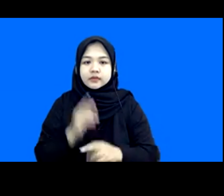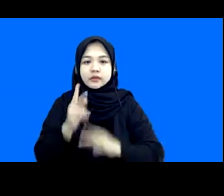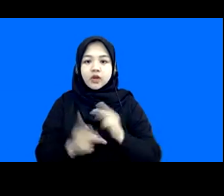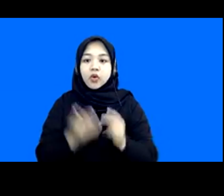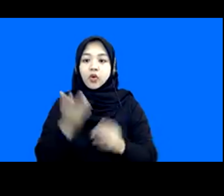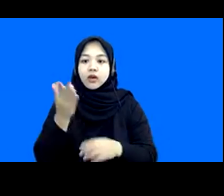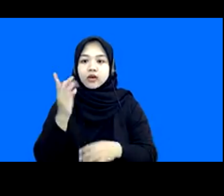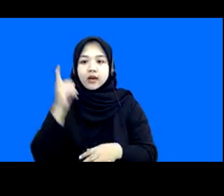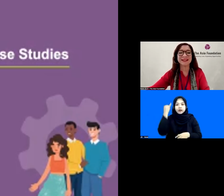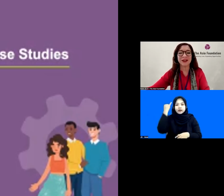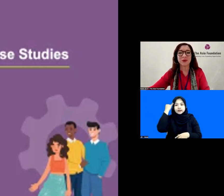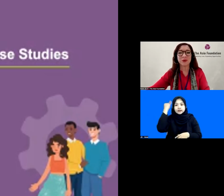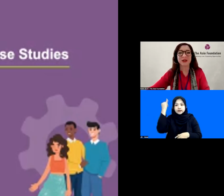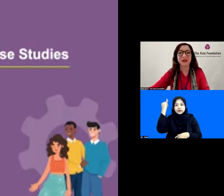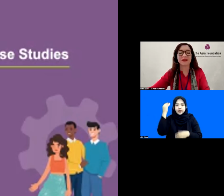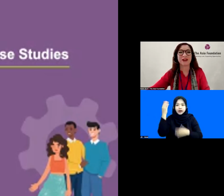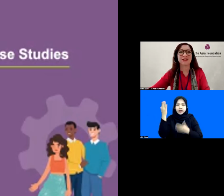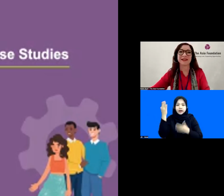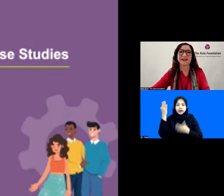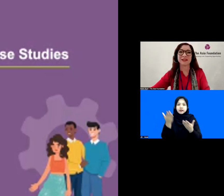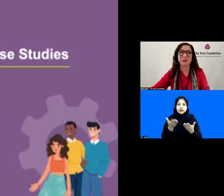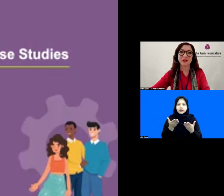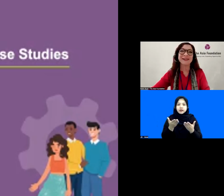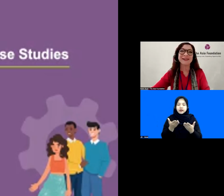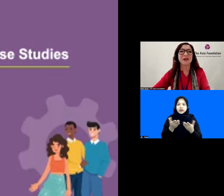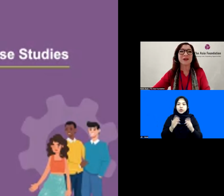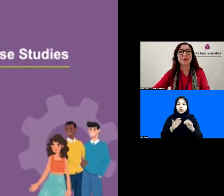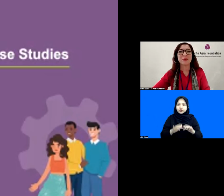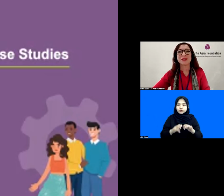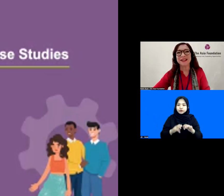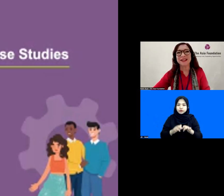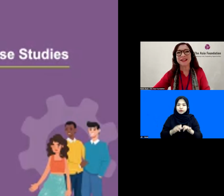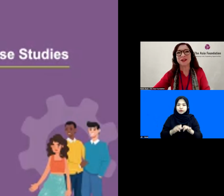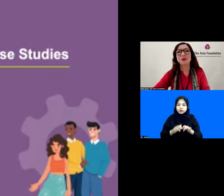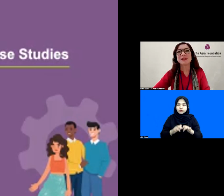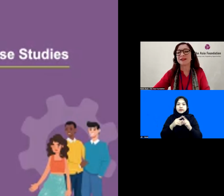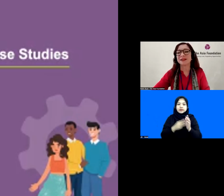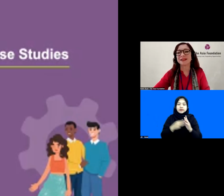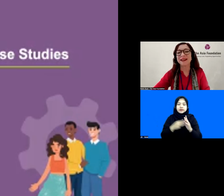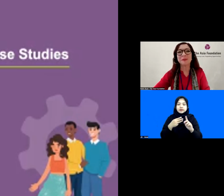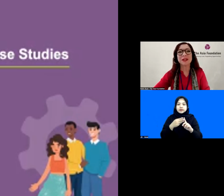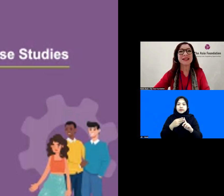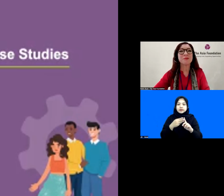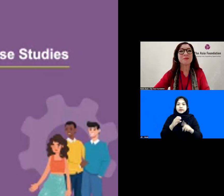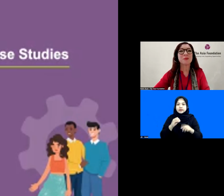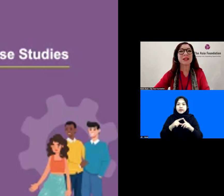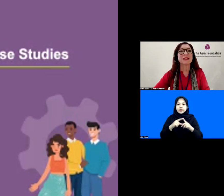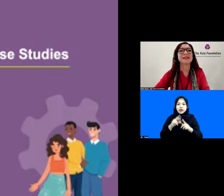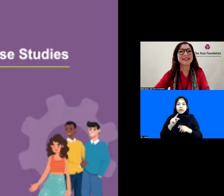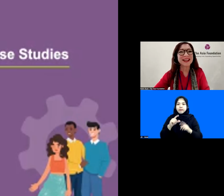second 20-minute session with our second speaker, Robert C., who is a